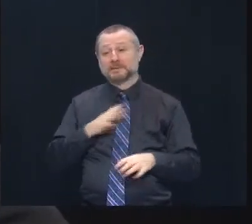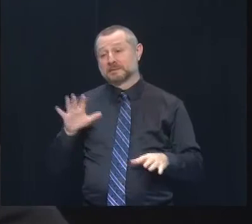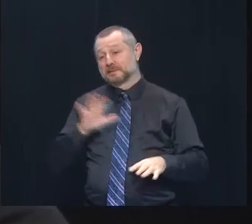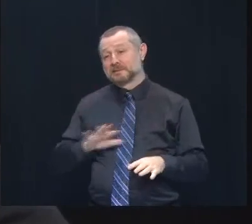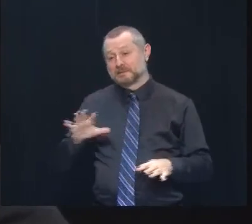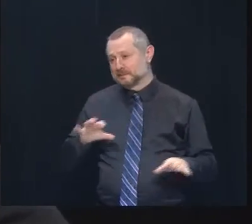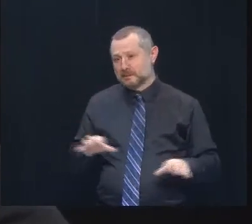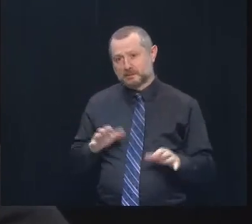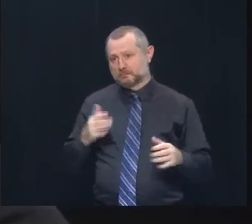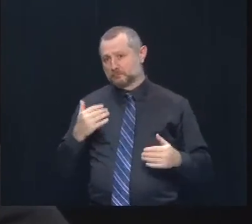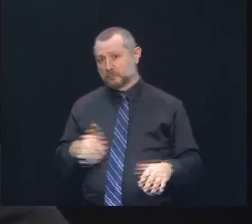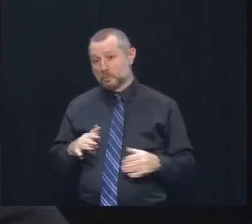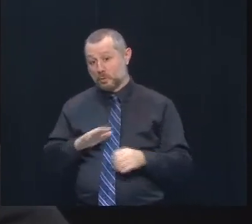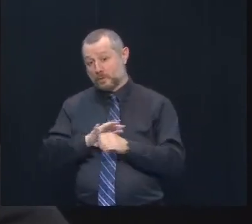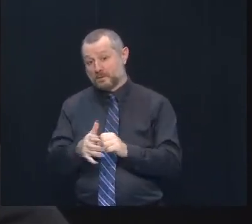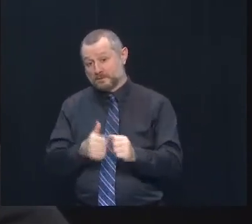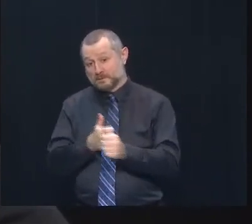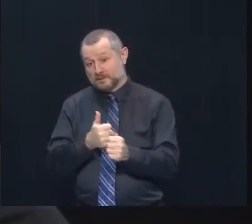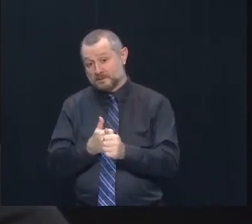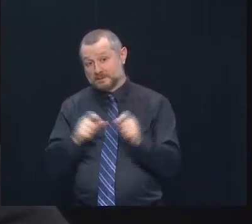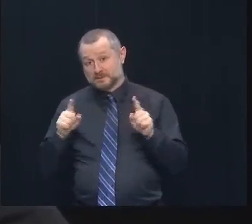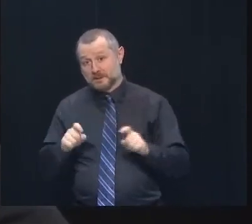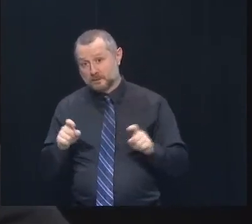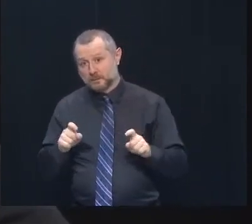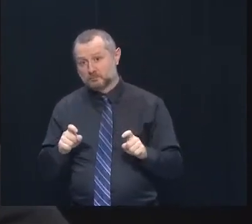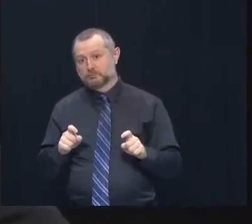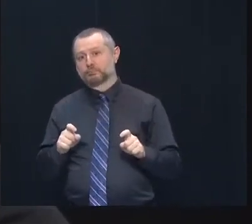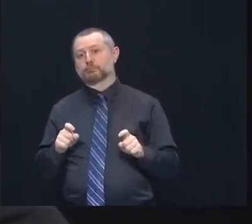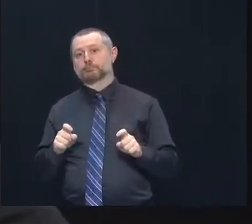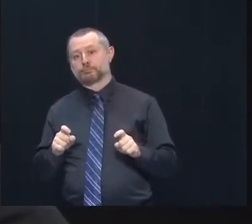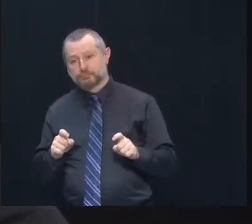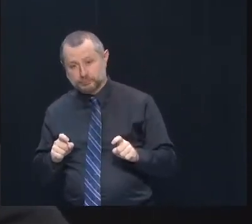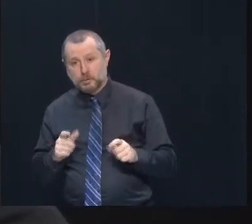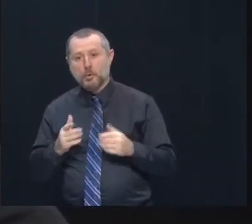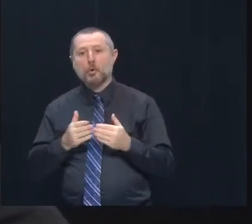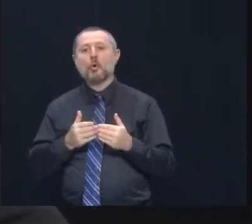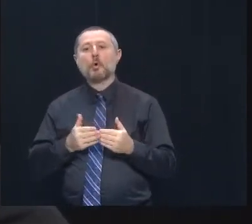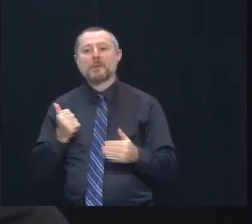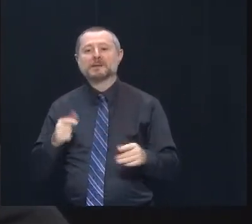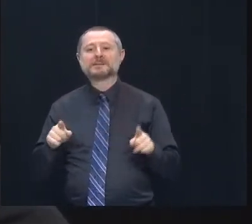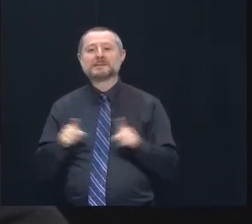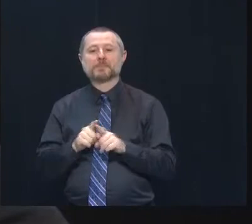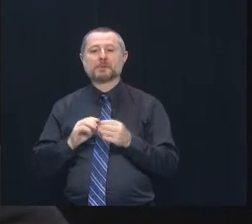many COVID tests as there are people in the state of New York.